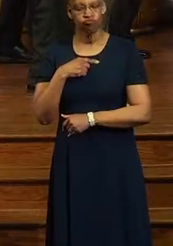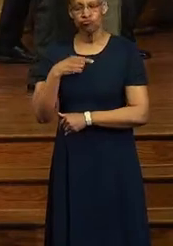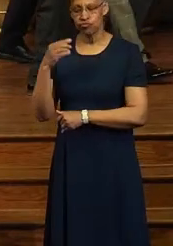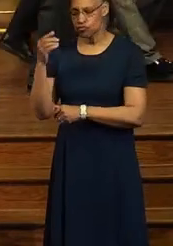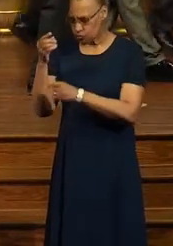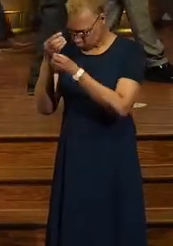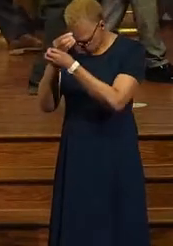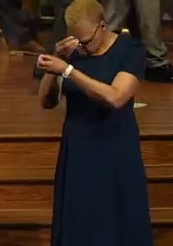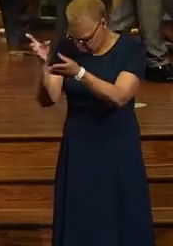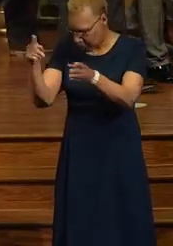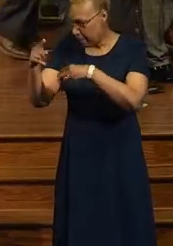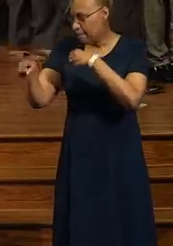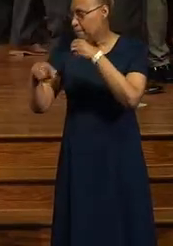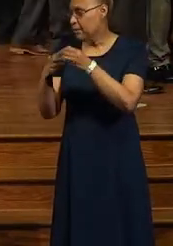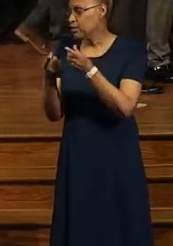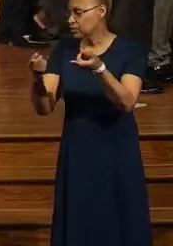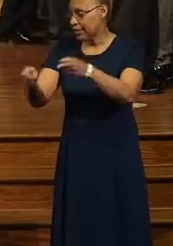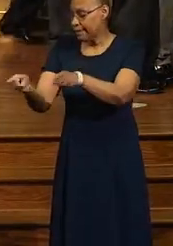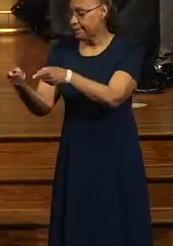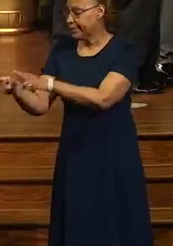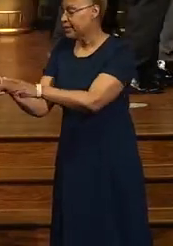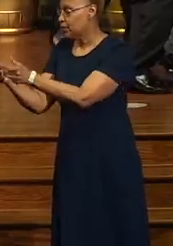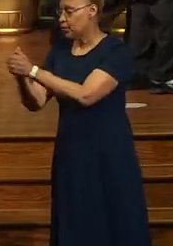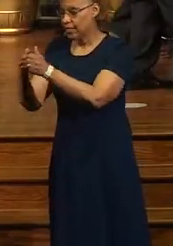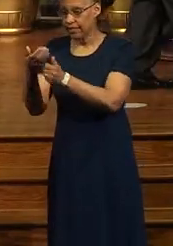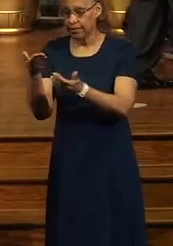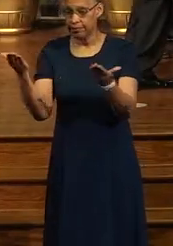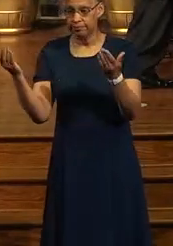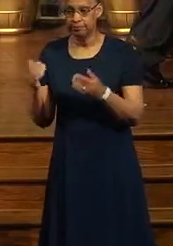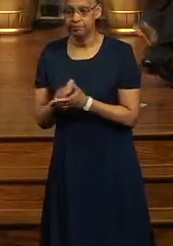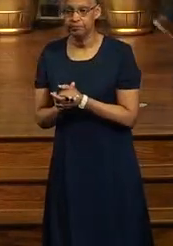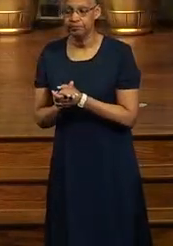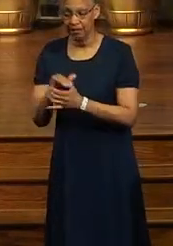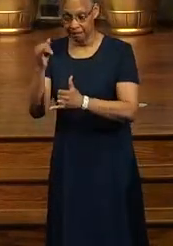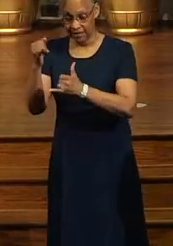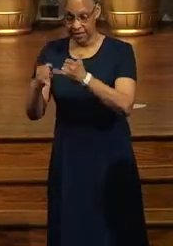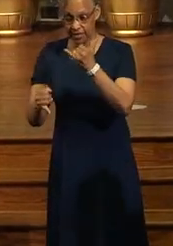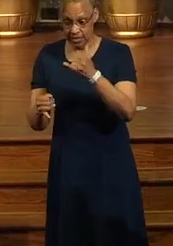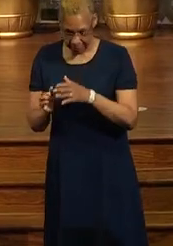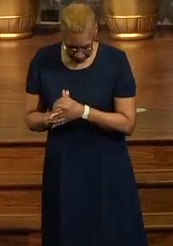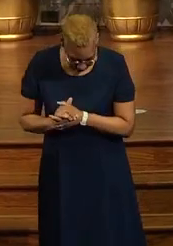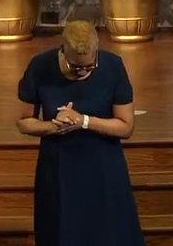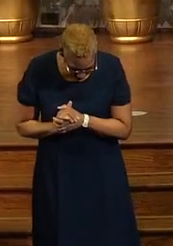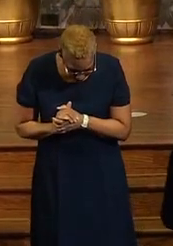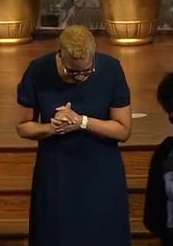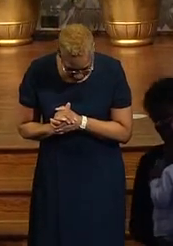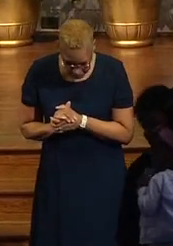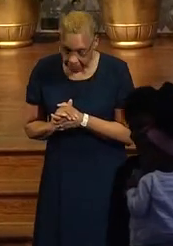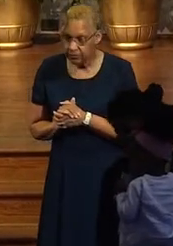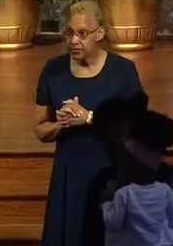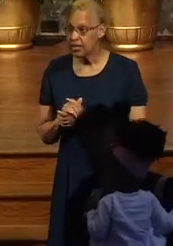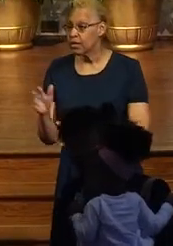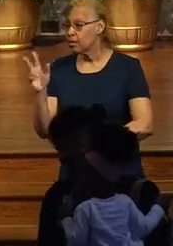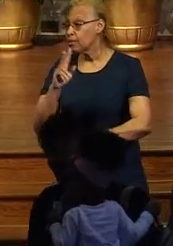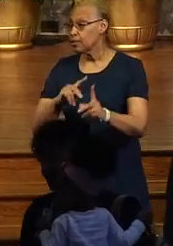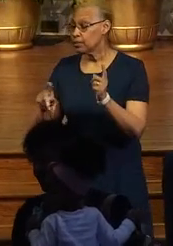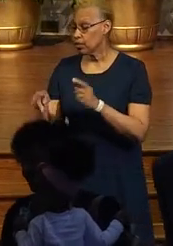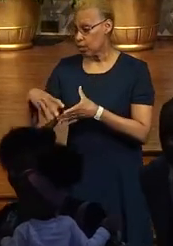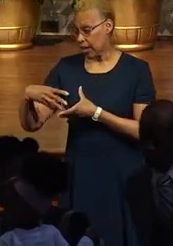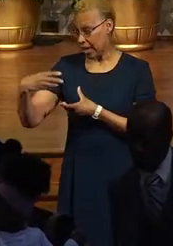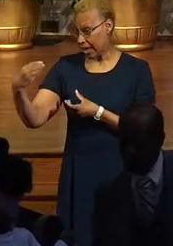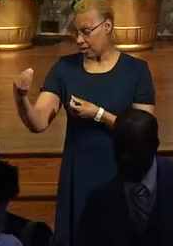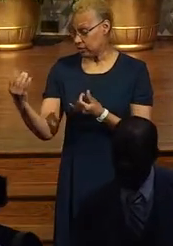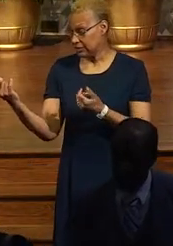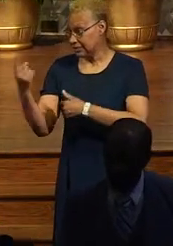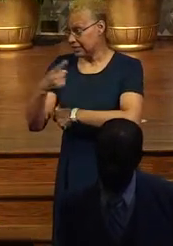share periodically with the church family how God is blessing. And finally, those of you who are going out today with